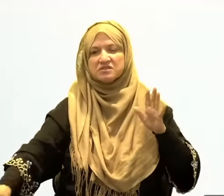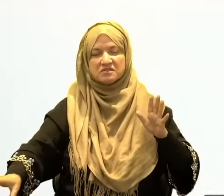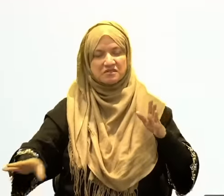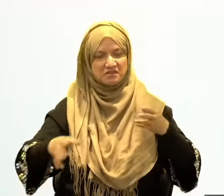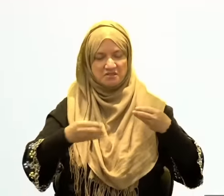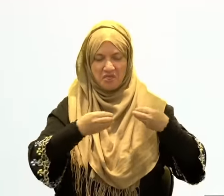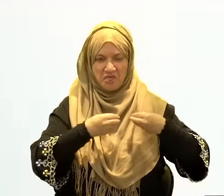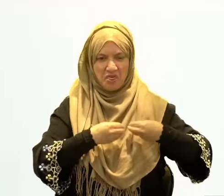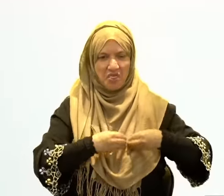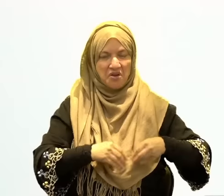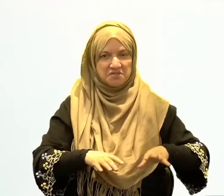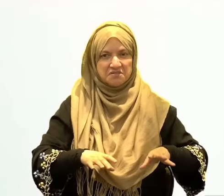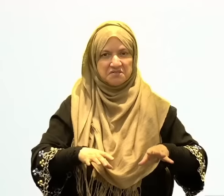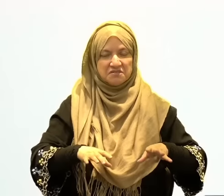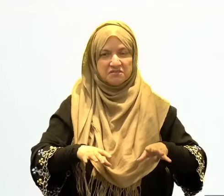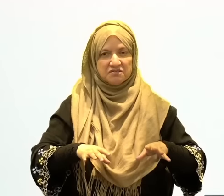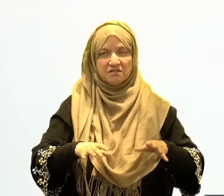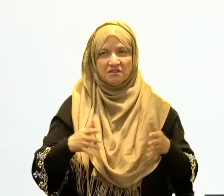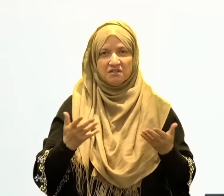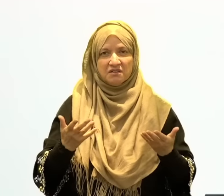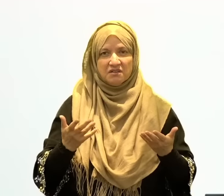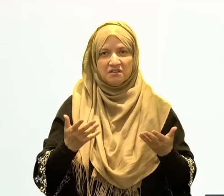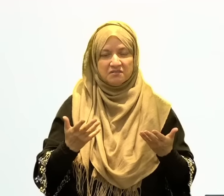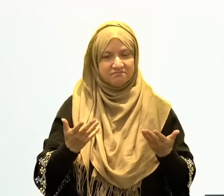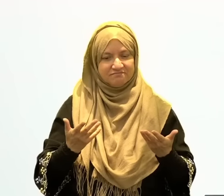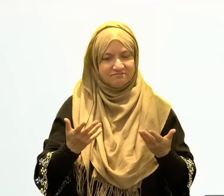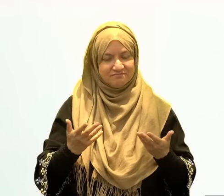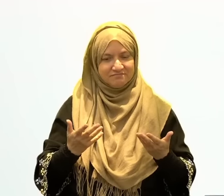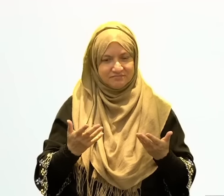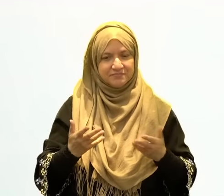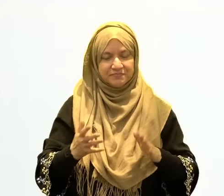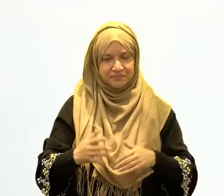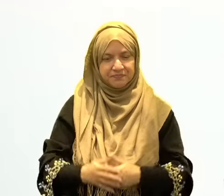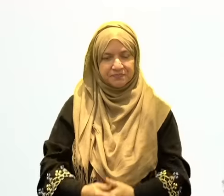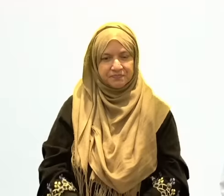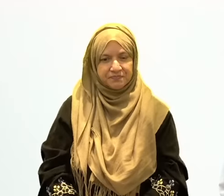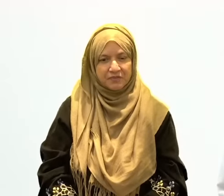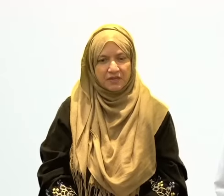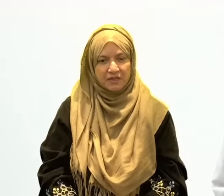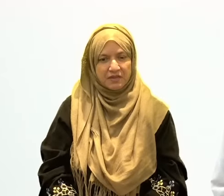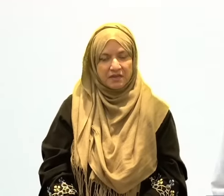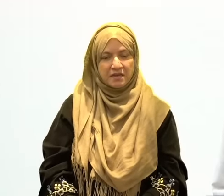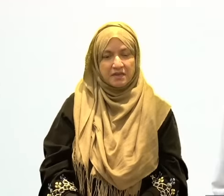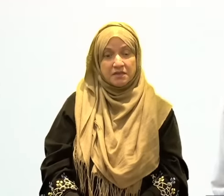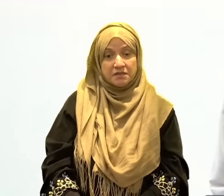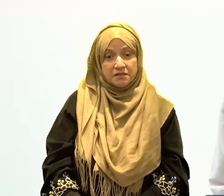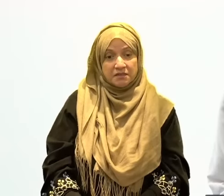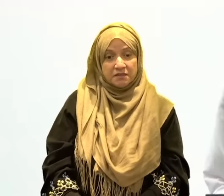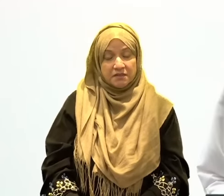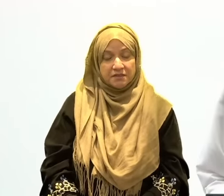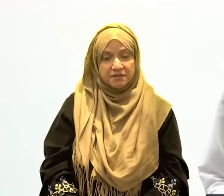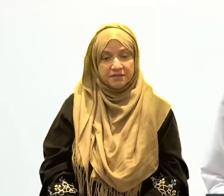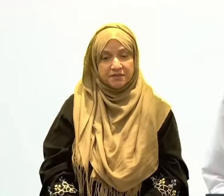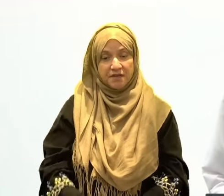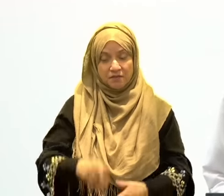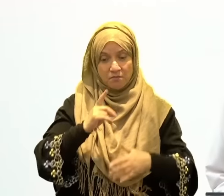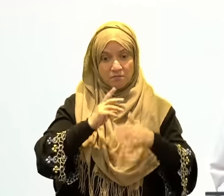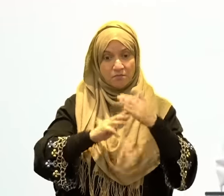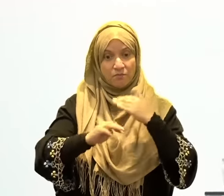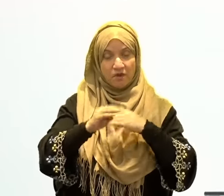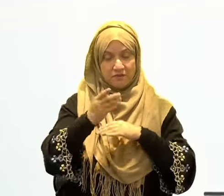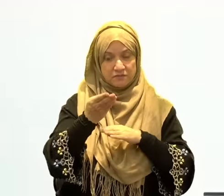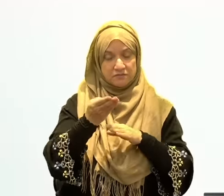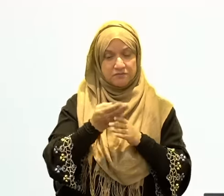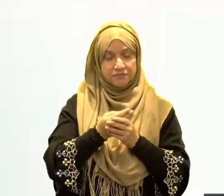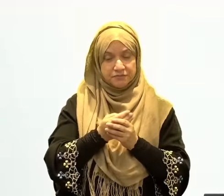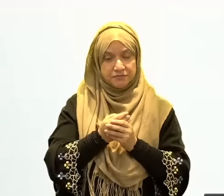nadiri, Allahu shahidi. There are different narrations to this. Allah is with me, Allah subhanahu wa ta'ala witnesses me, Allah sees me. So he